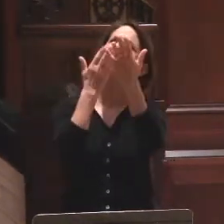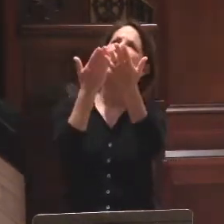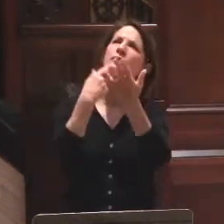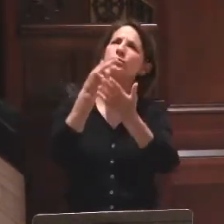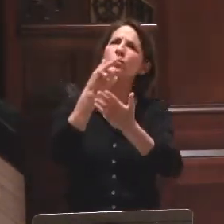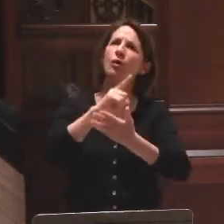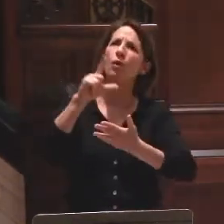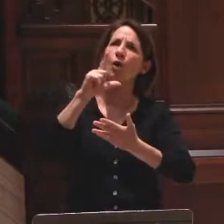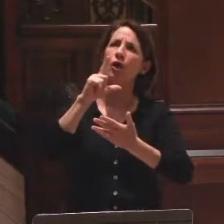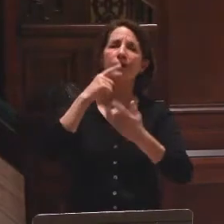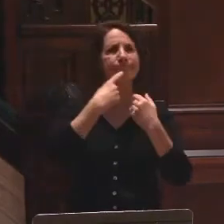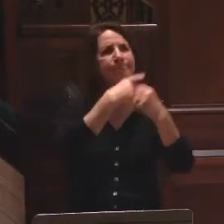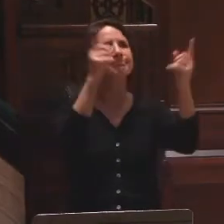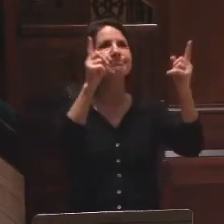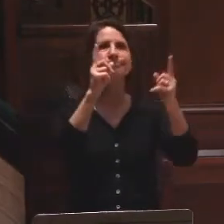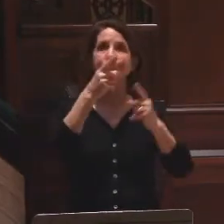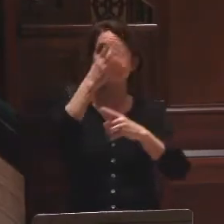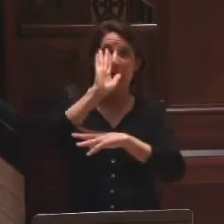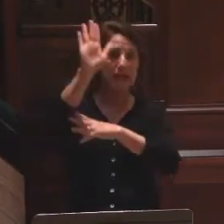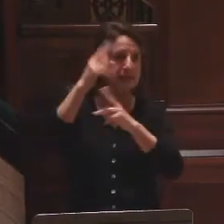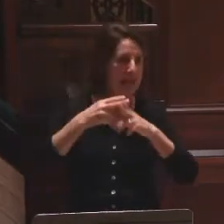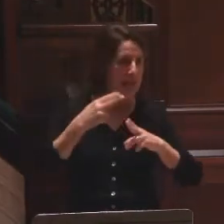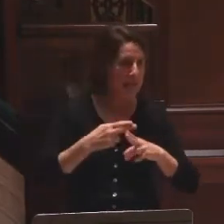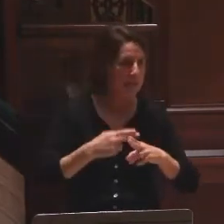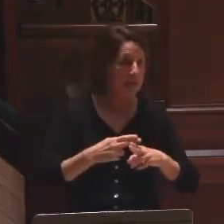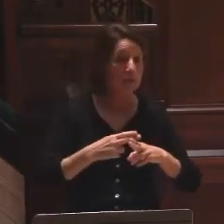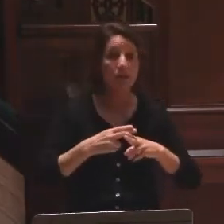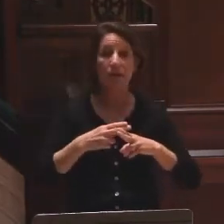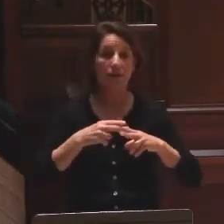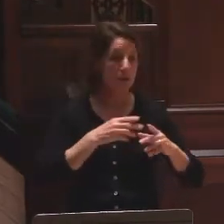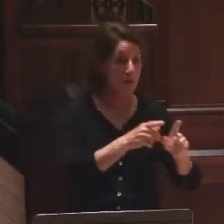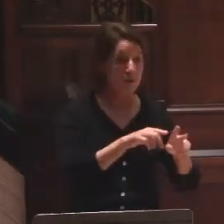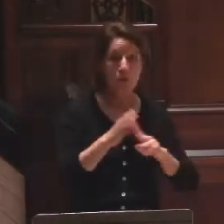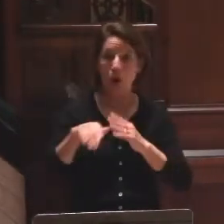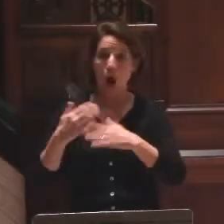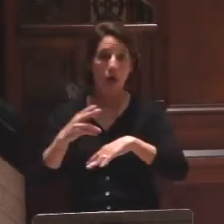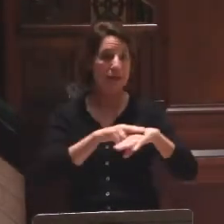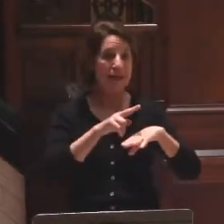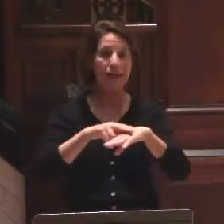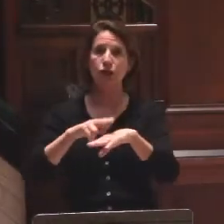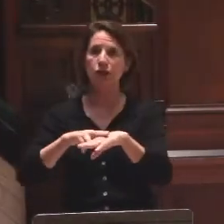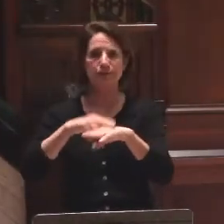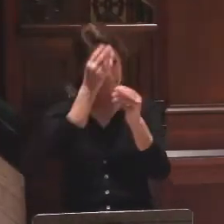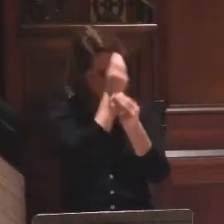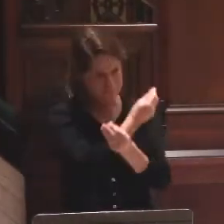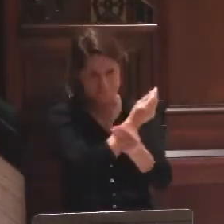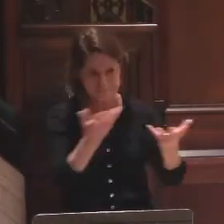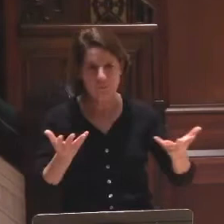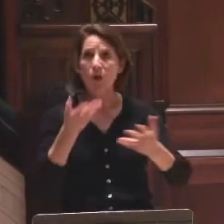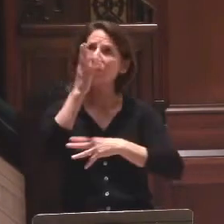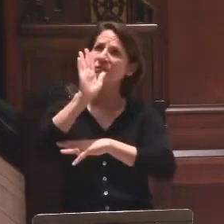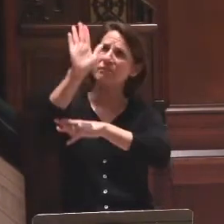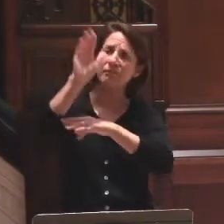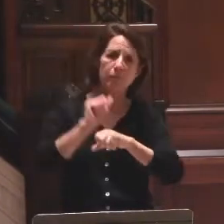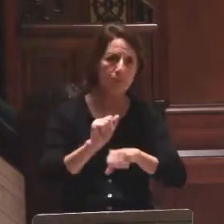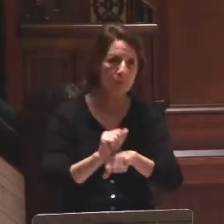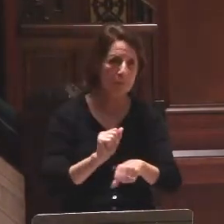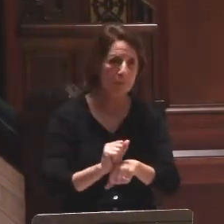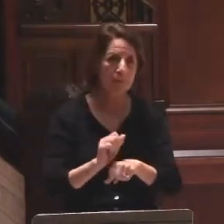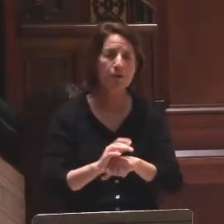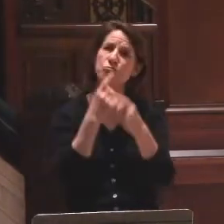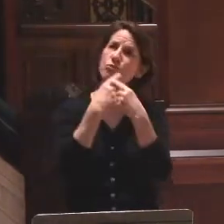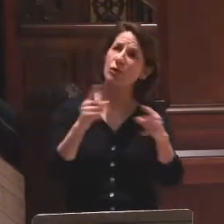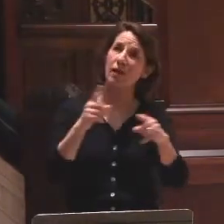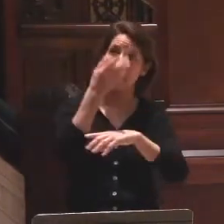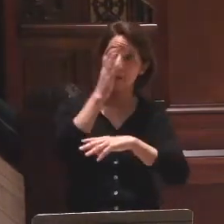name. Among the nations, make known God's deeds. Proclaim and exalt God's